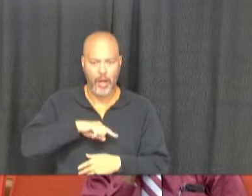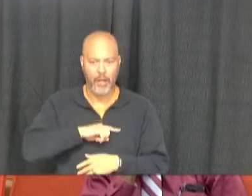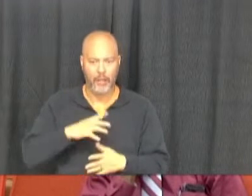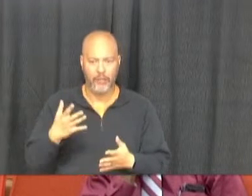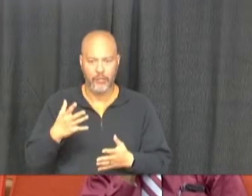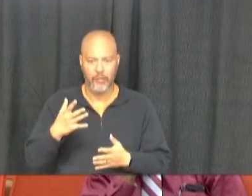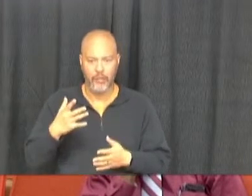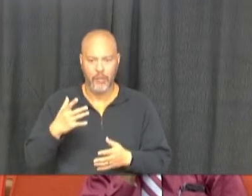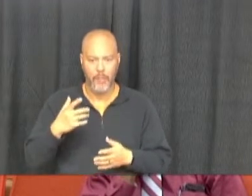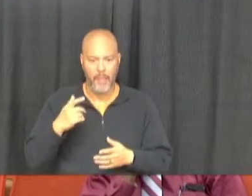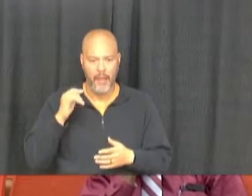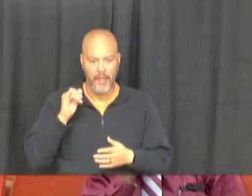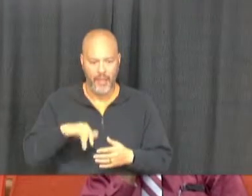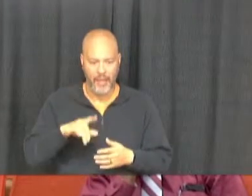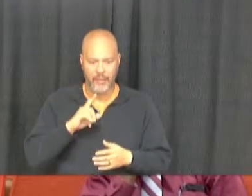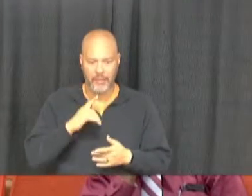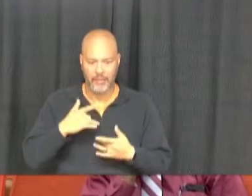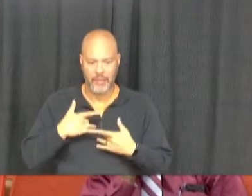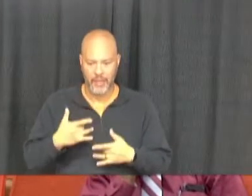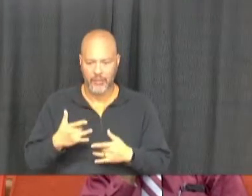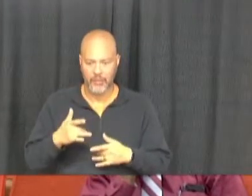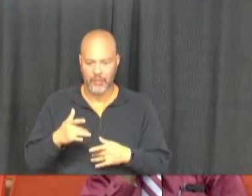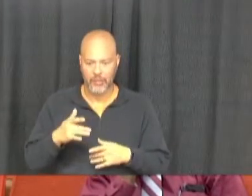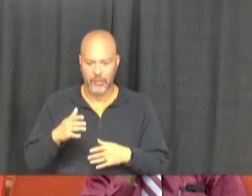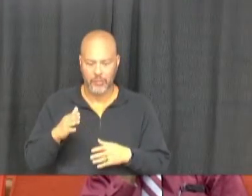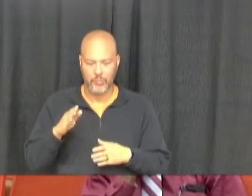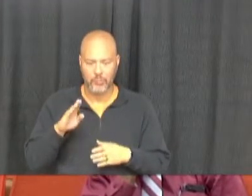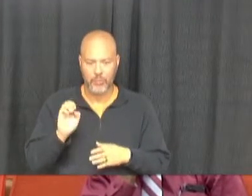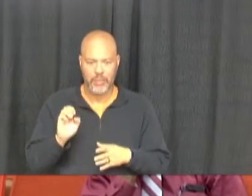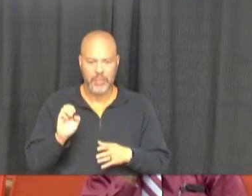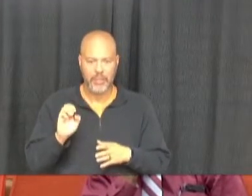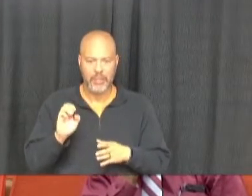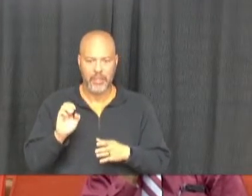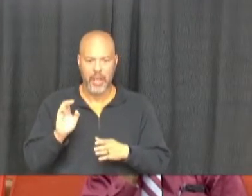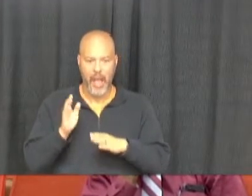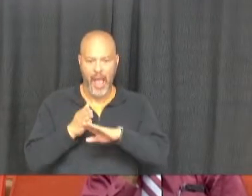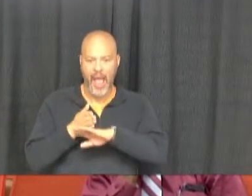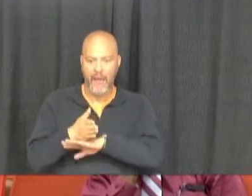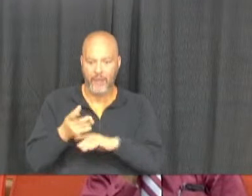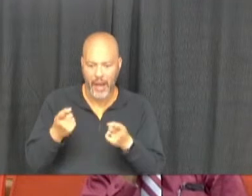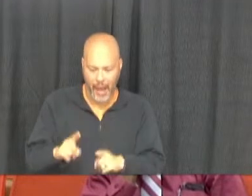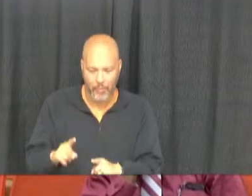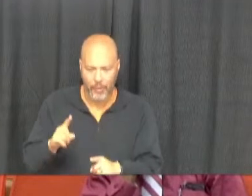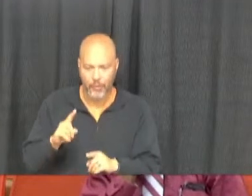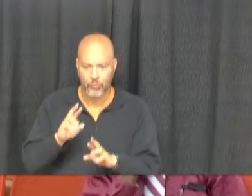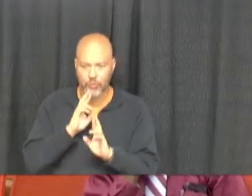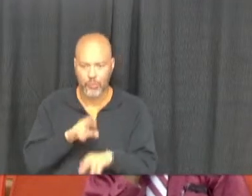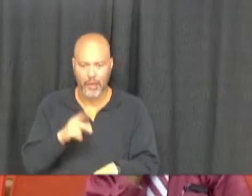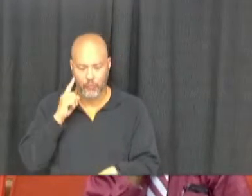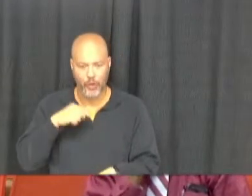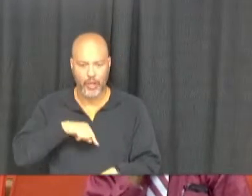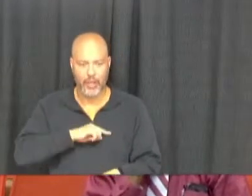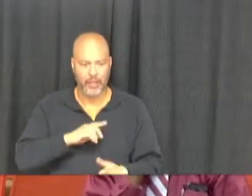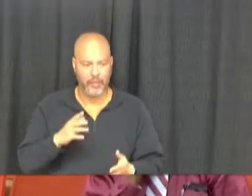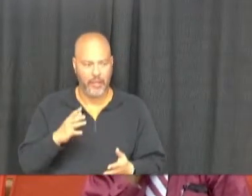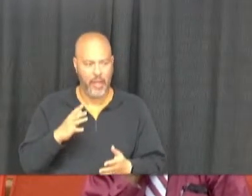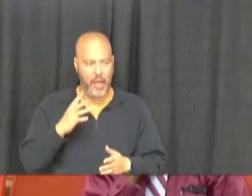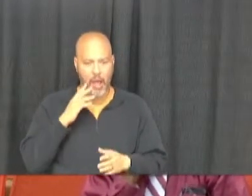usually a reactive response. And it's going to create a better lead for us